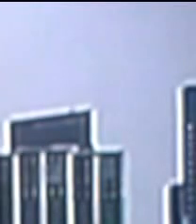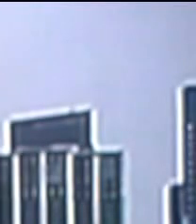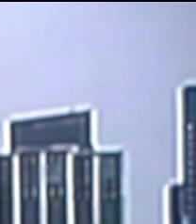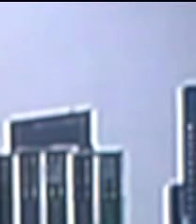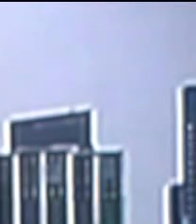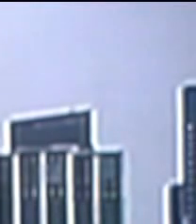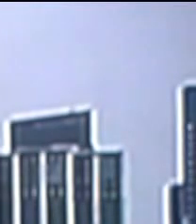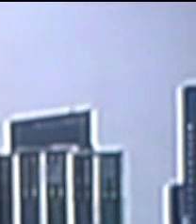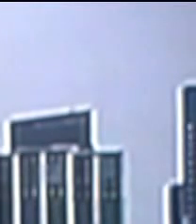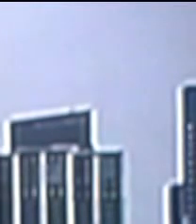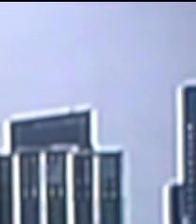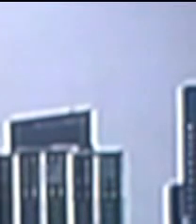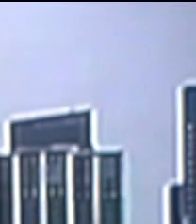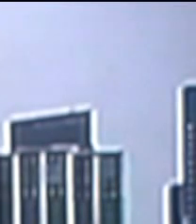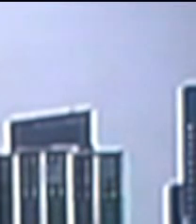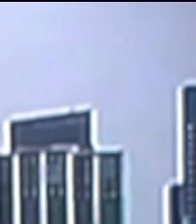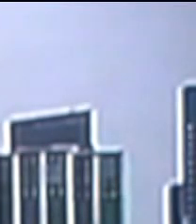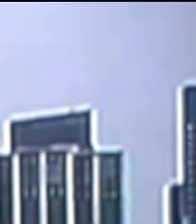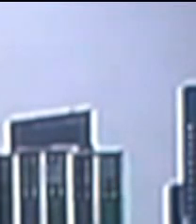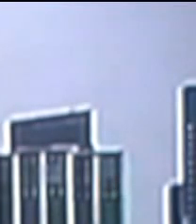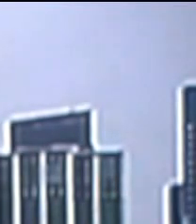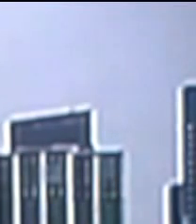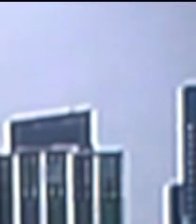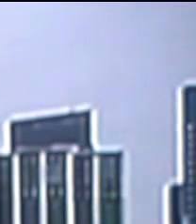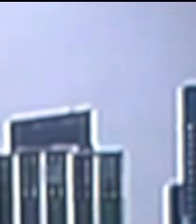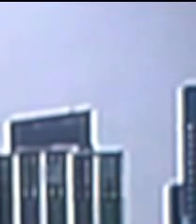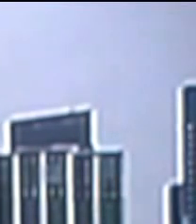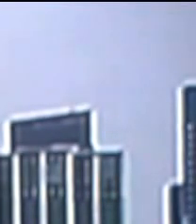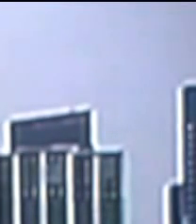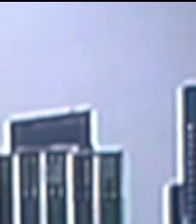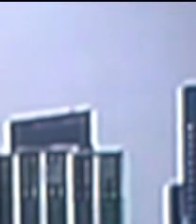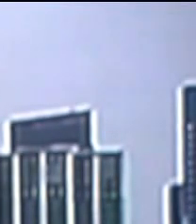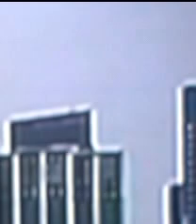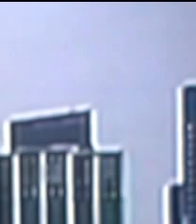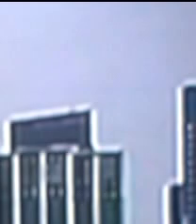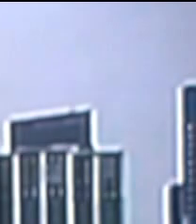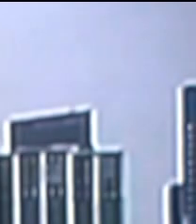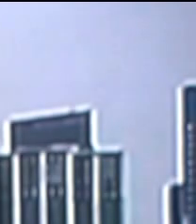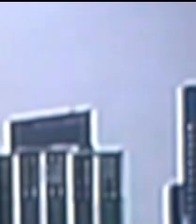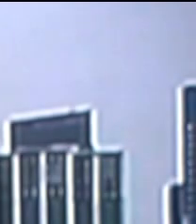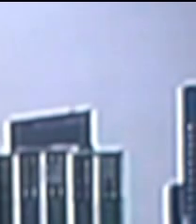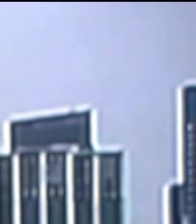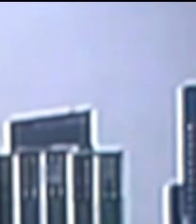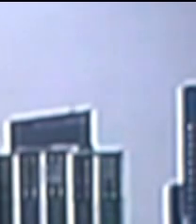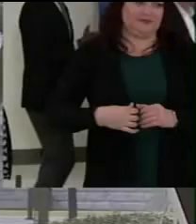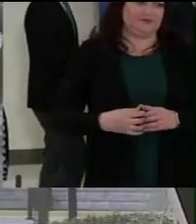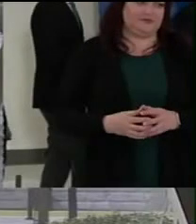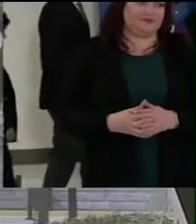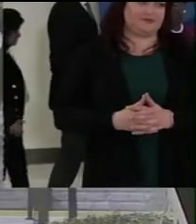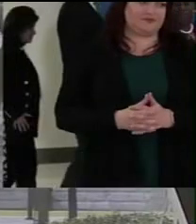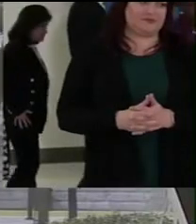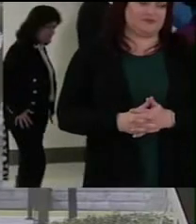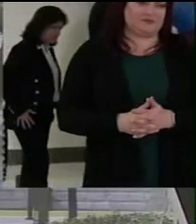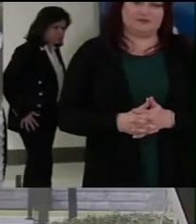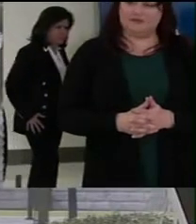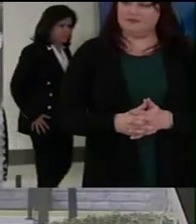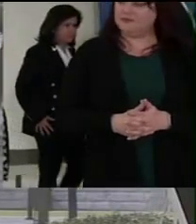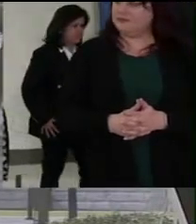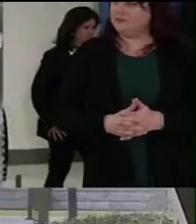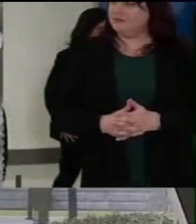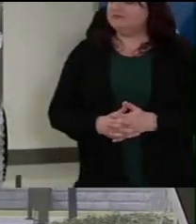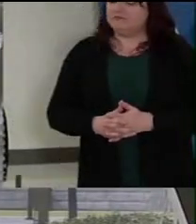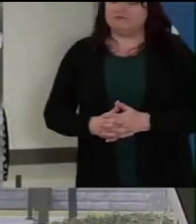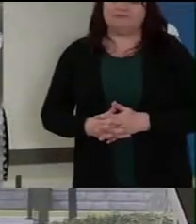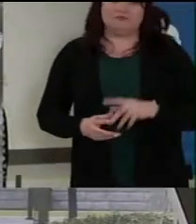Governor Newsom is calling on voters to fund a massive expansion of housing and mental health treatment to help combat California's homelessness crisis.